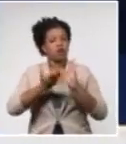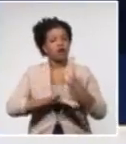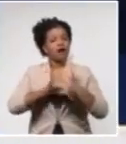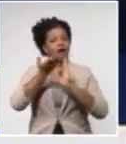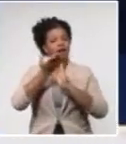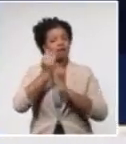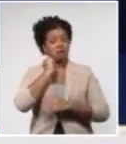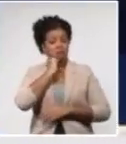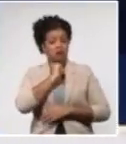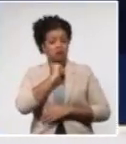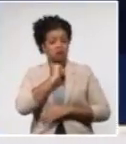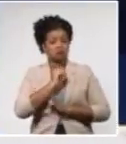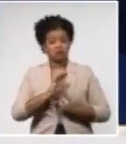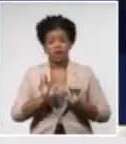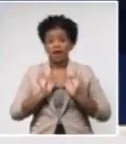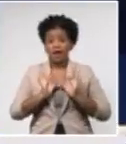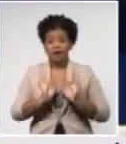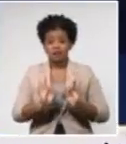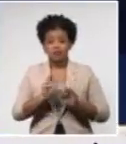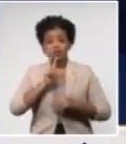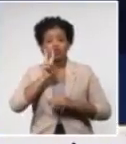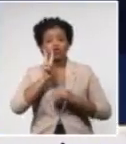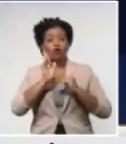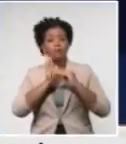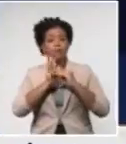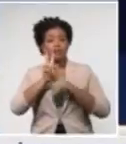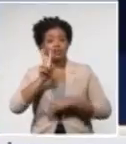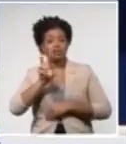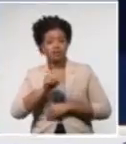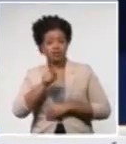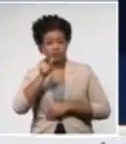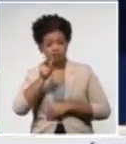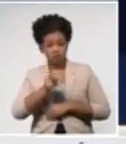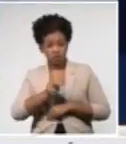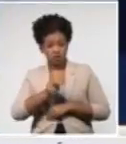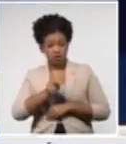than confirmed cases.